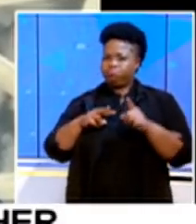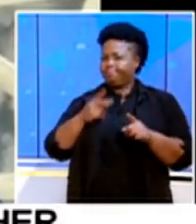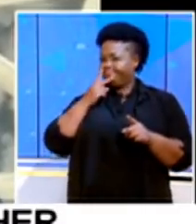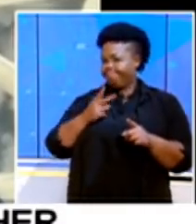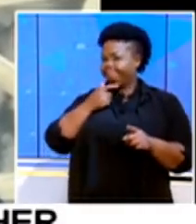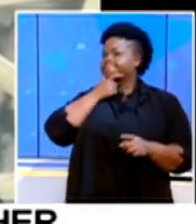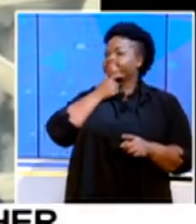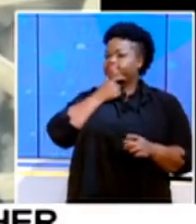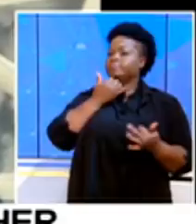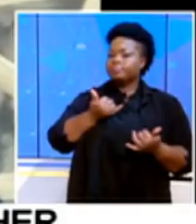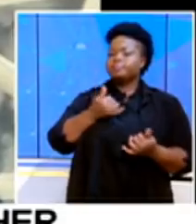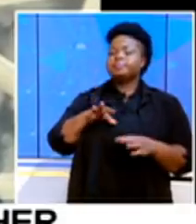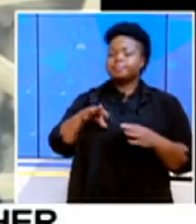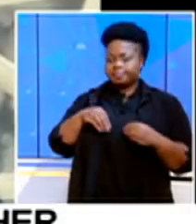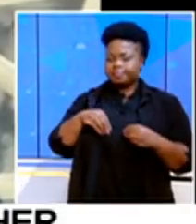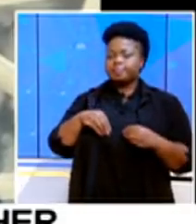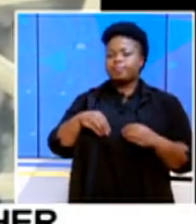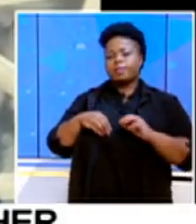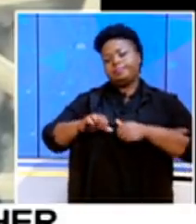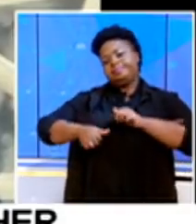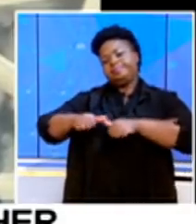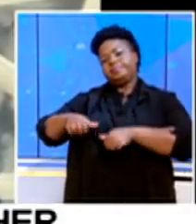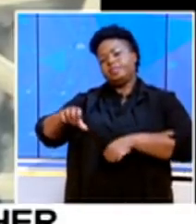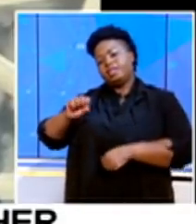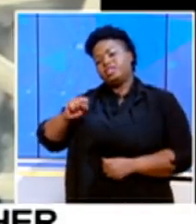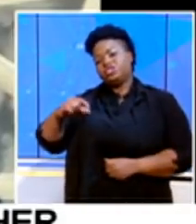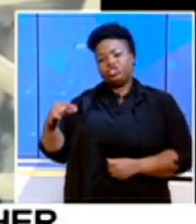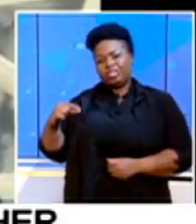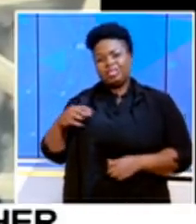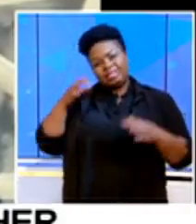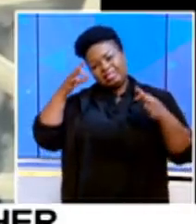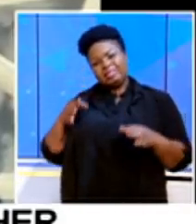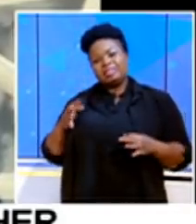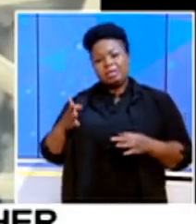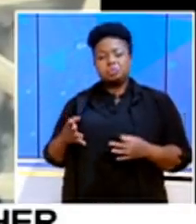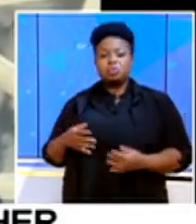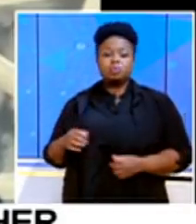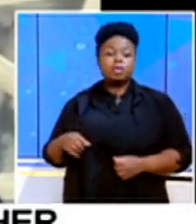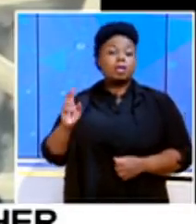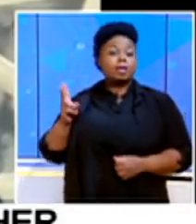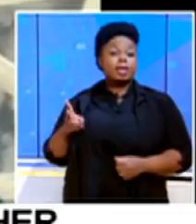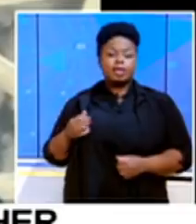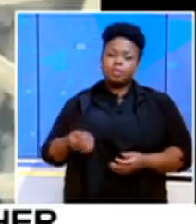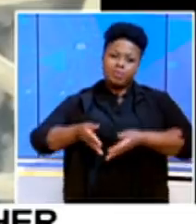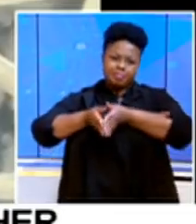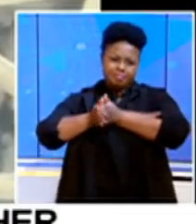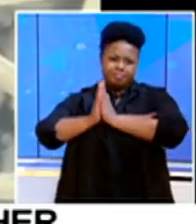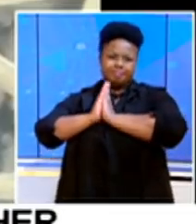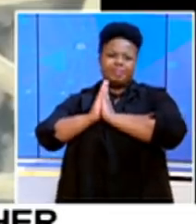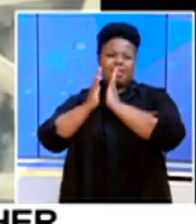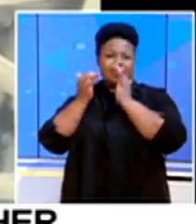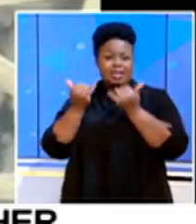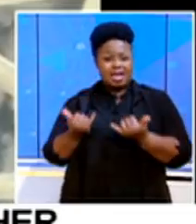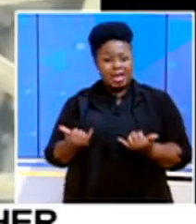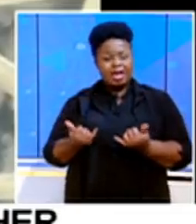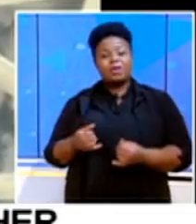that regard, and had appreciated the steps that the SG has taken, and are going to appeal that we are at least